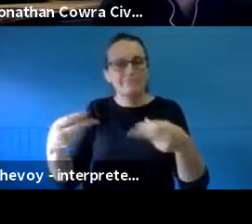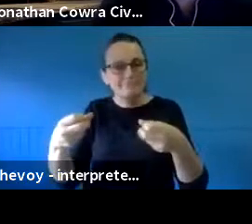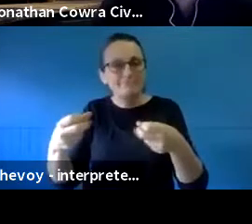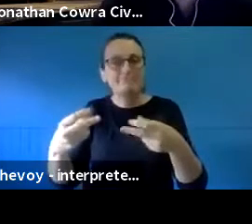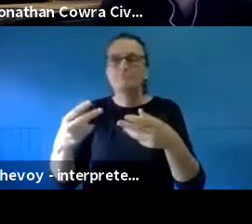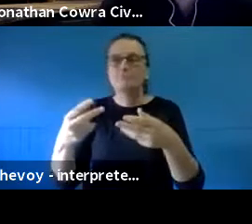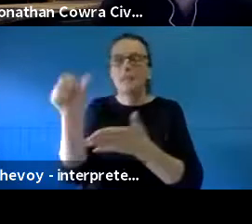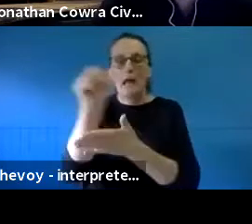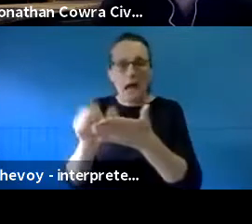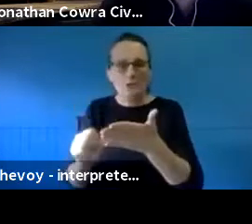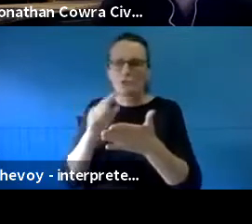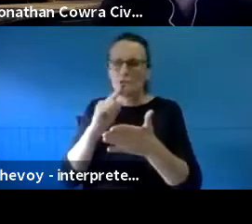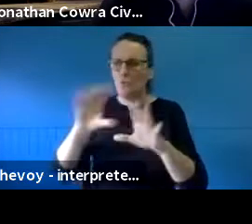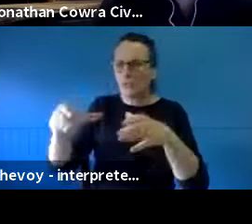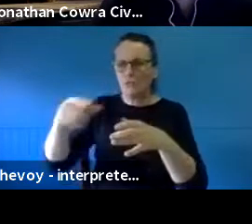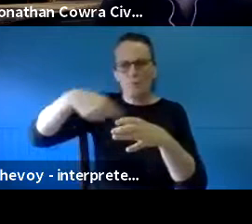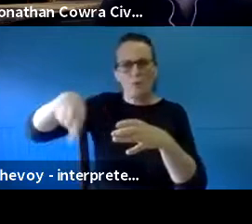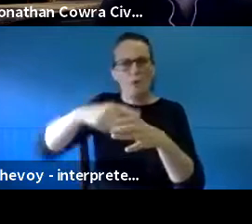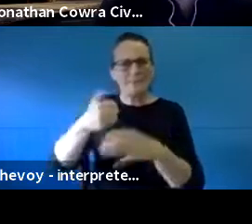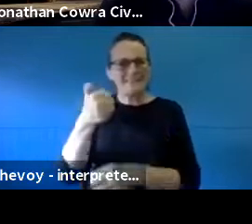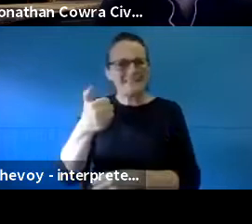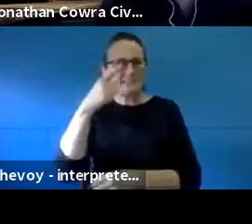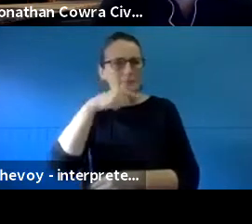group of about six artists